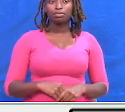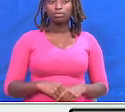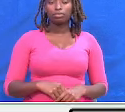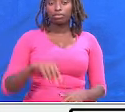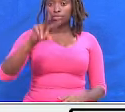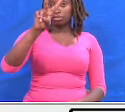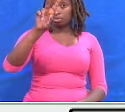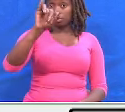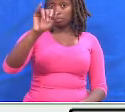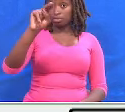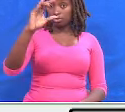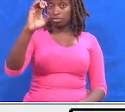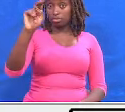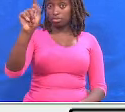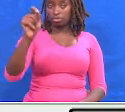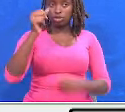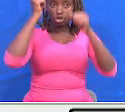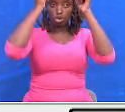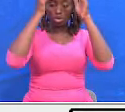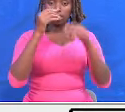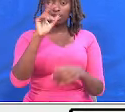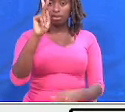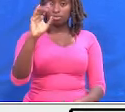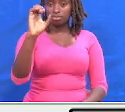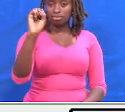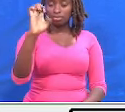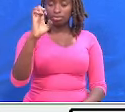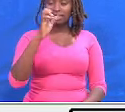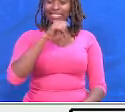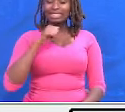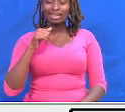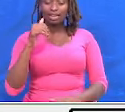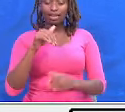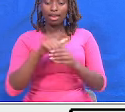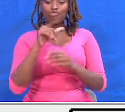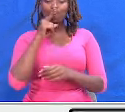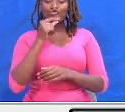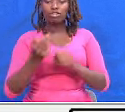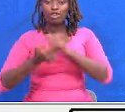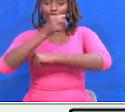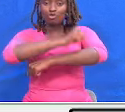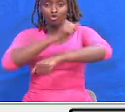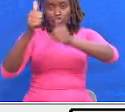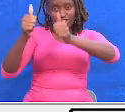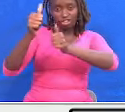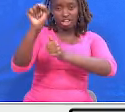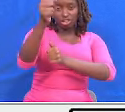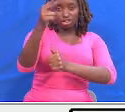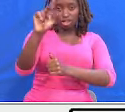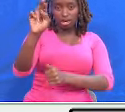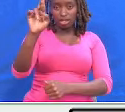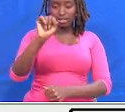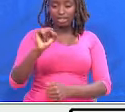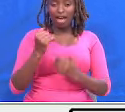Vincent Muchiri, a KCSE candidate murdered at China's Boys High School, sustained a deep stab wound in his